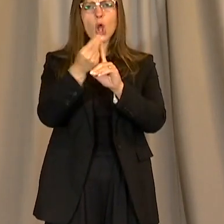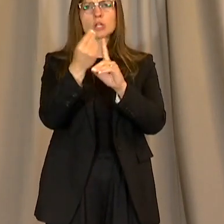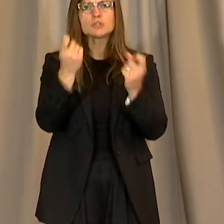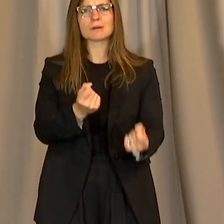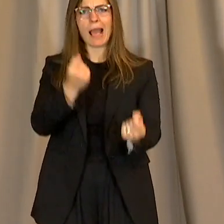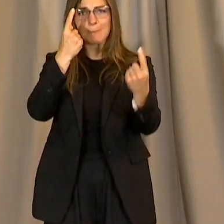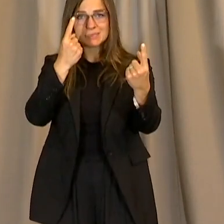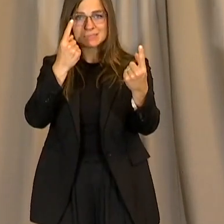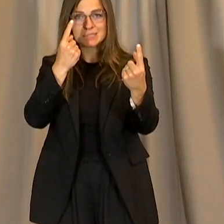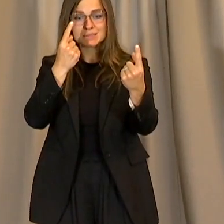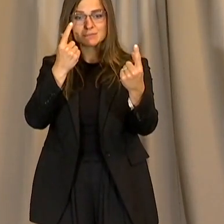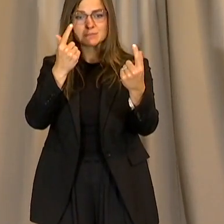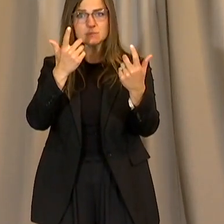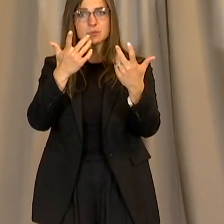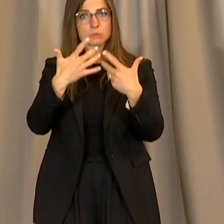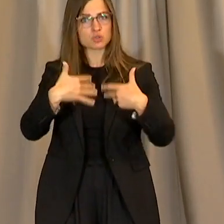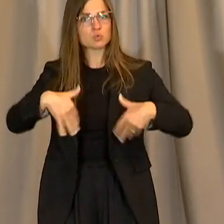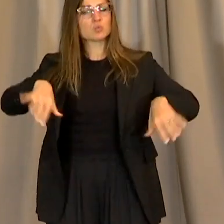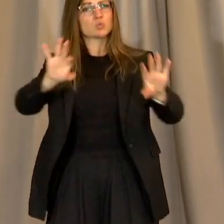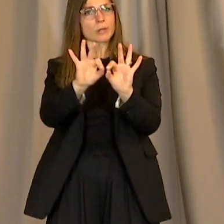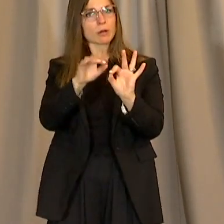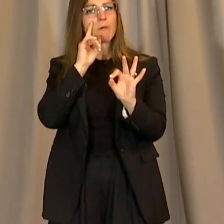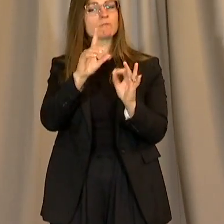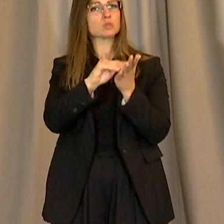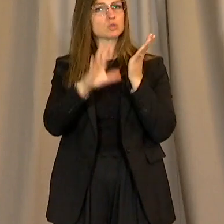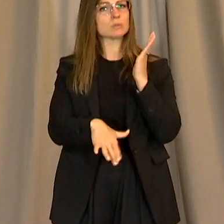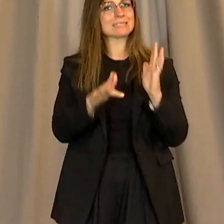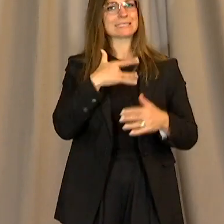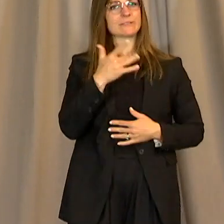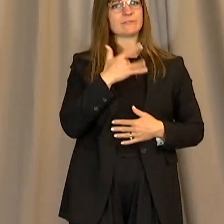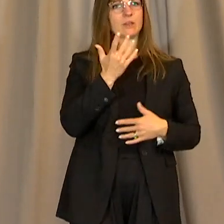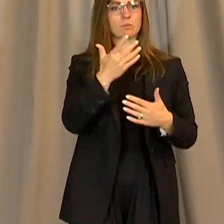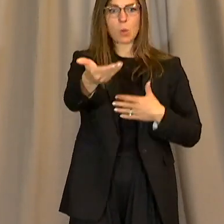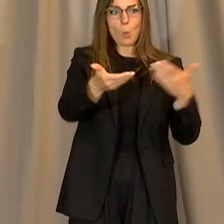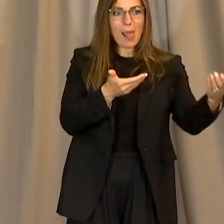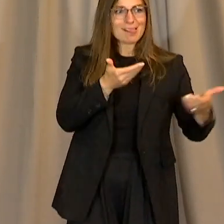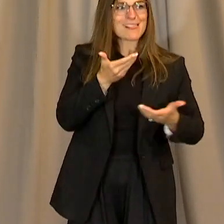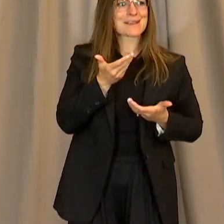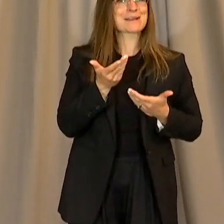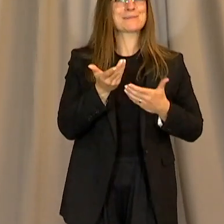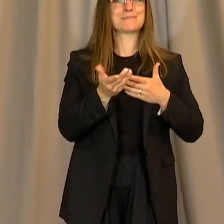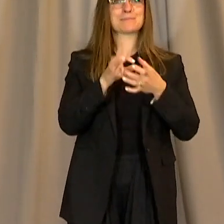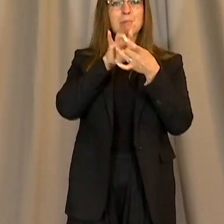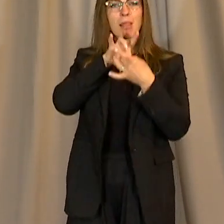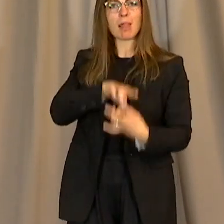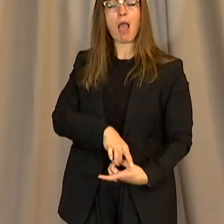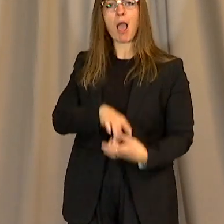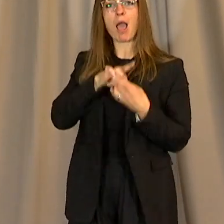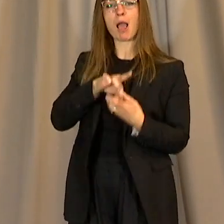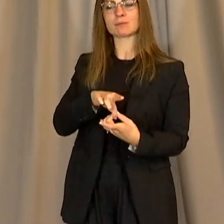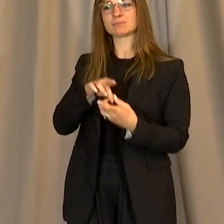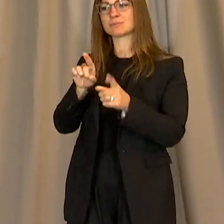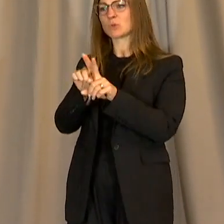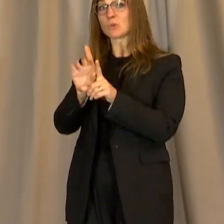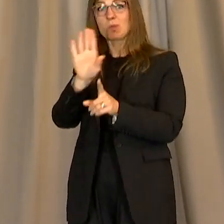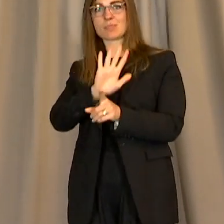for students to feel welcome, to feel a sense of belonging, and to support their cultural